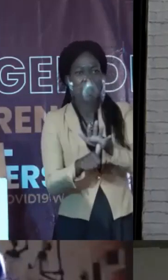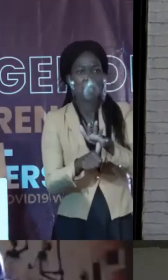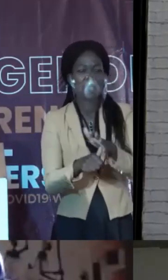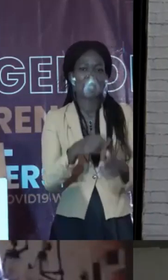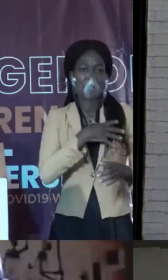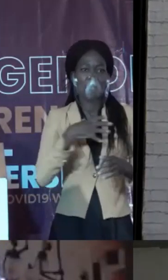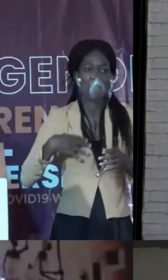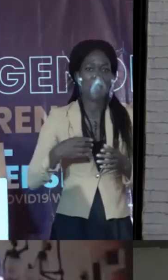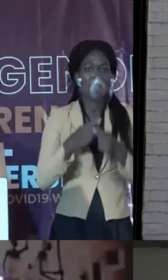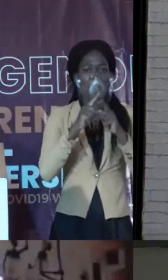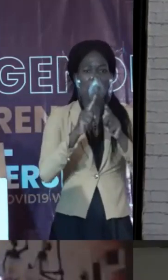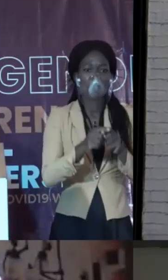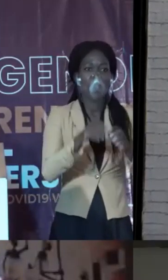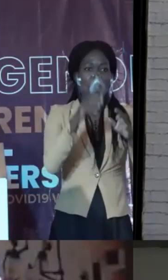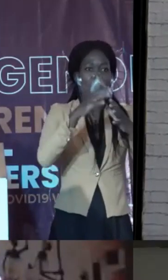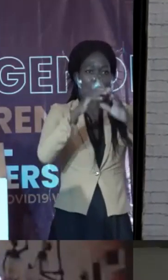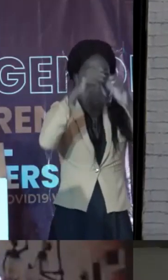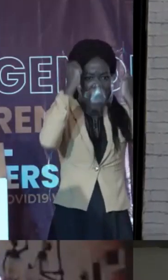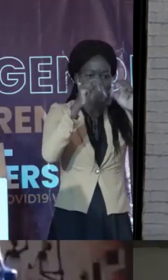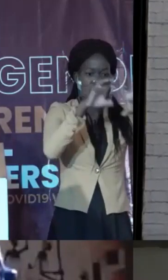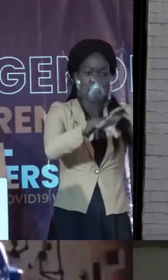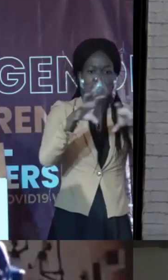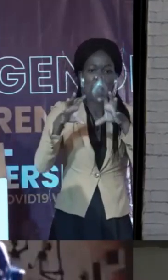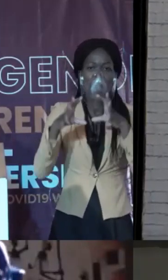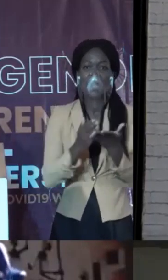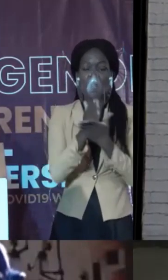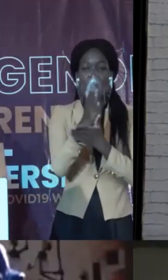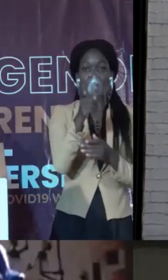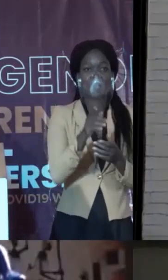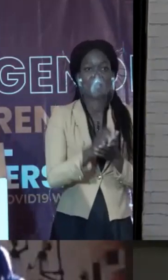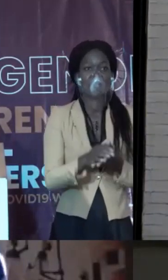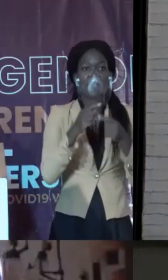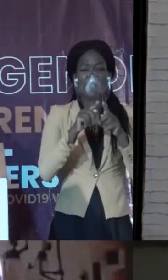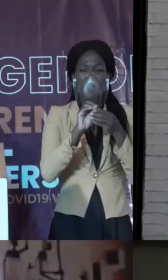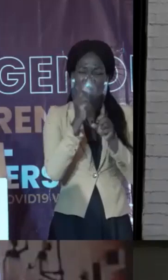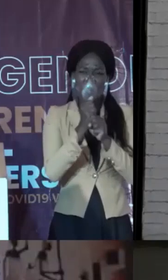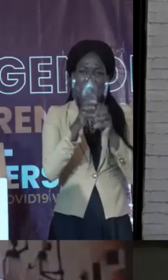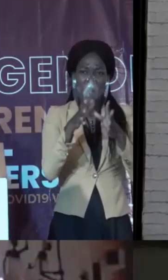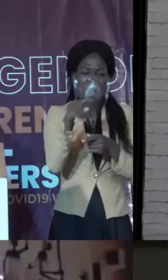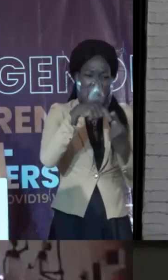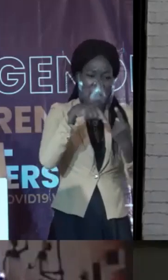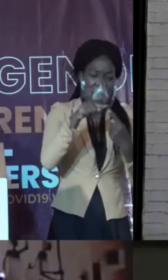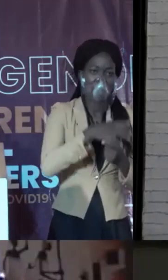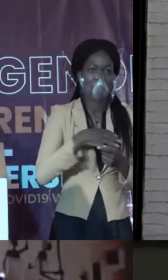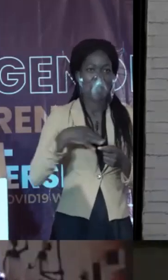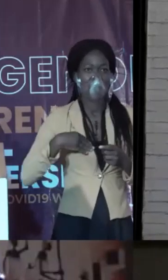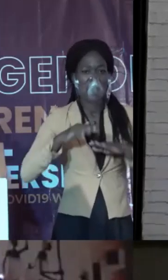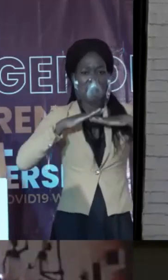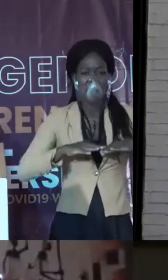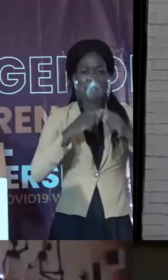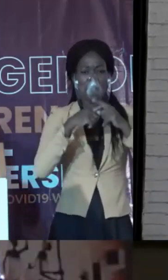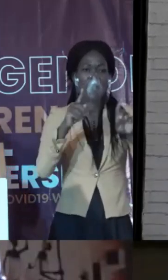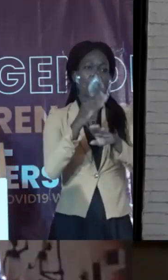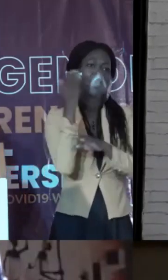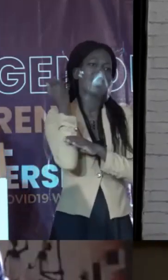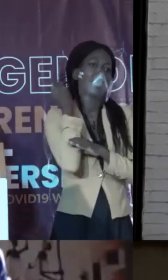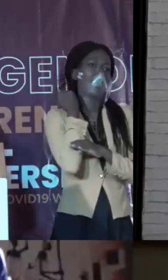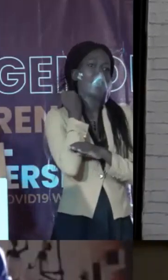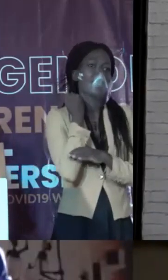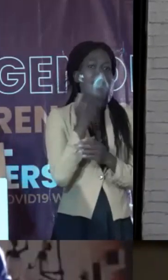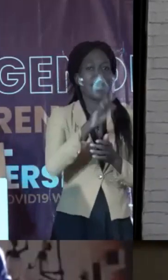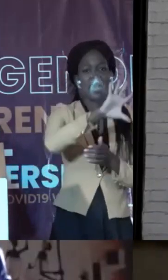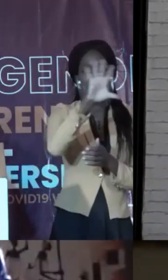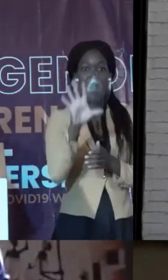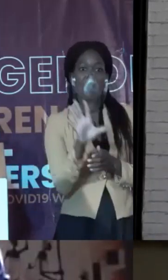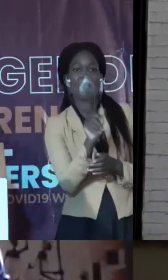rights. She has also been instrumental on work around women, peace and security in the region, and